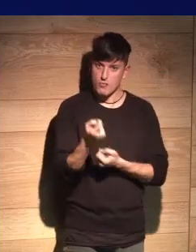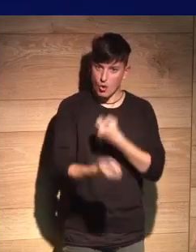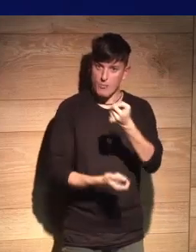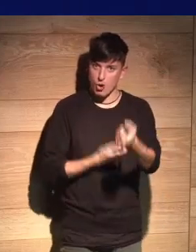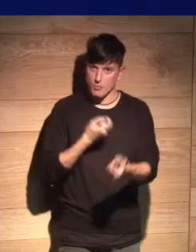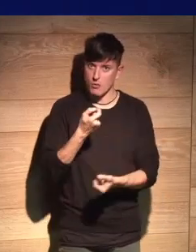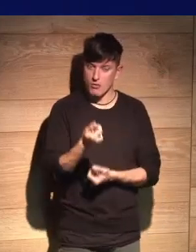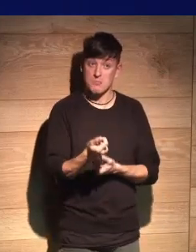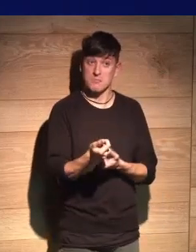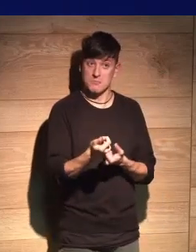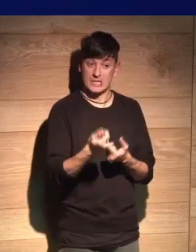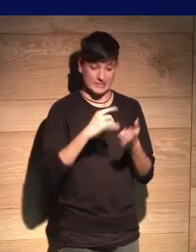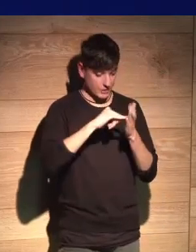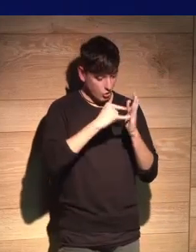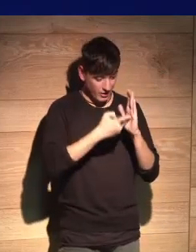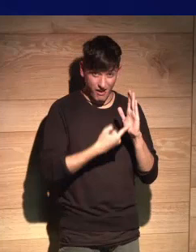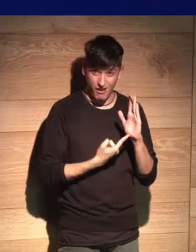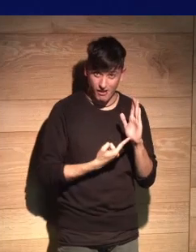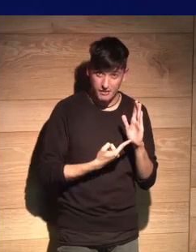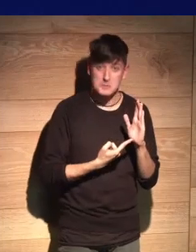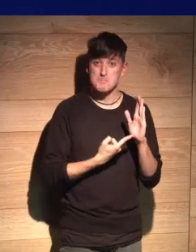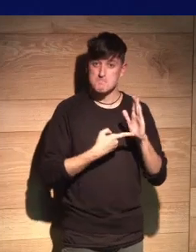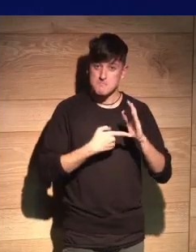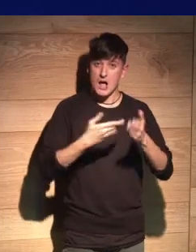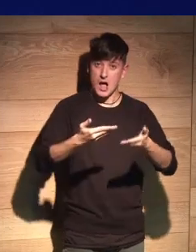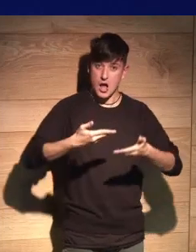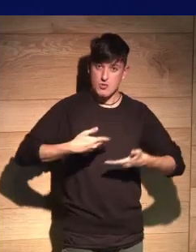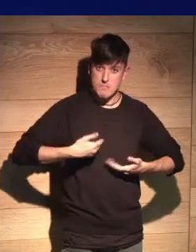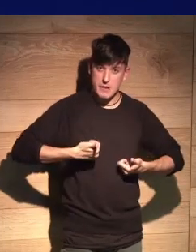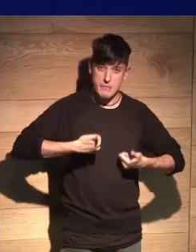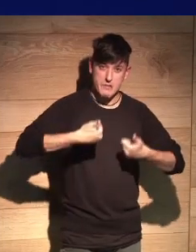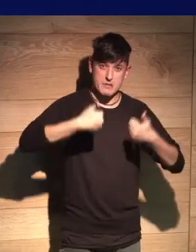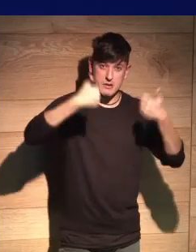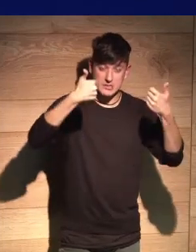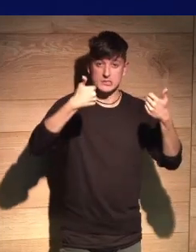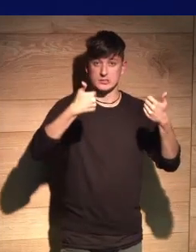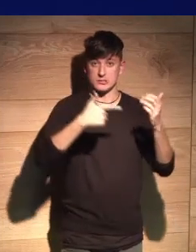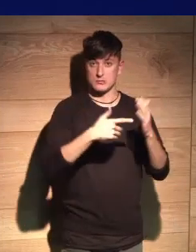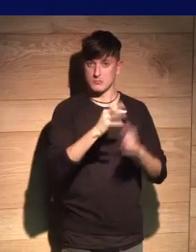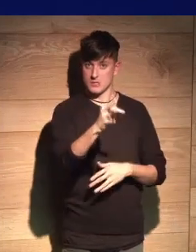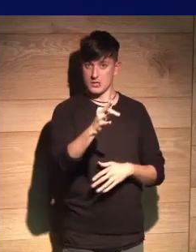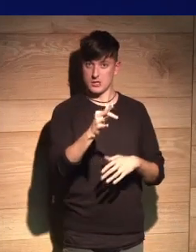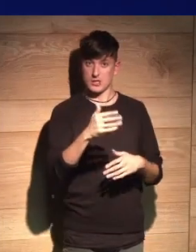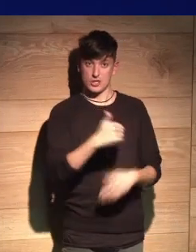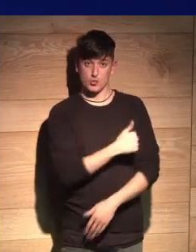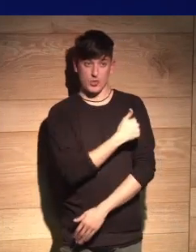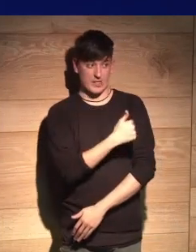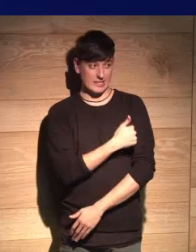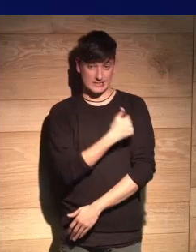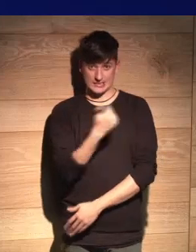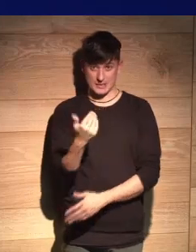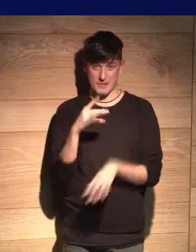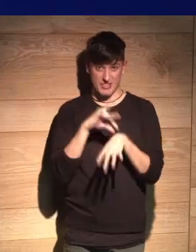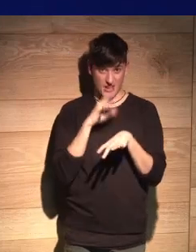much. And then little by little we've seen how these technologies helps us more and more. And the